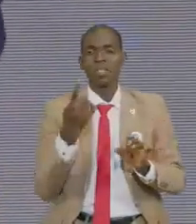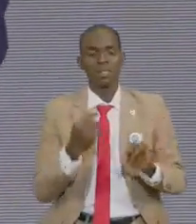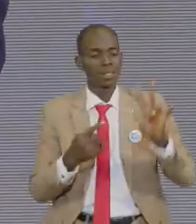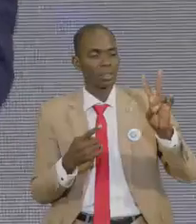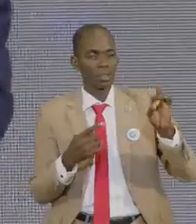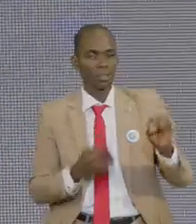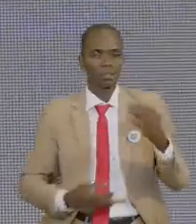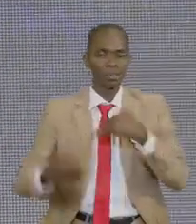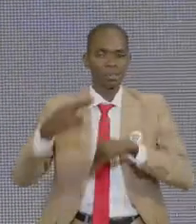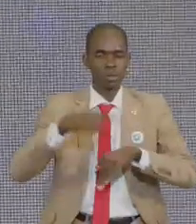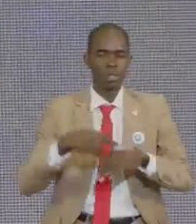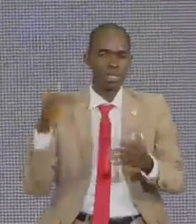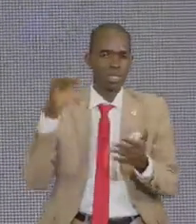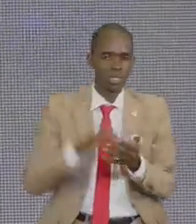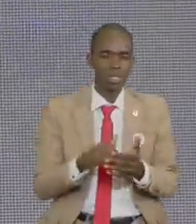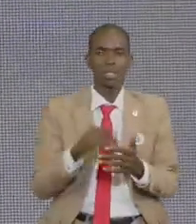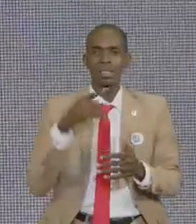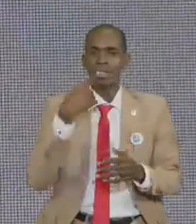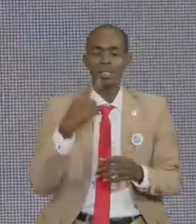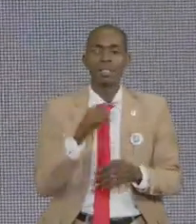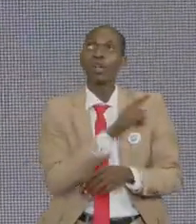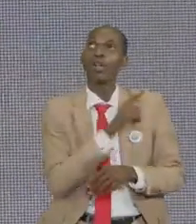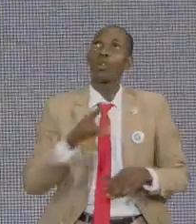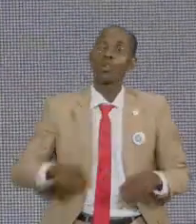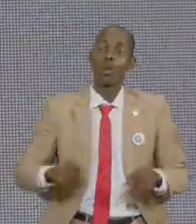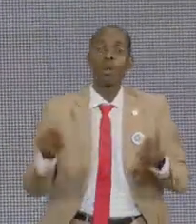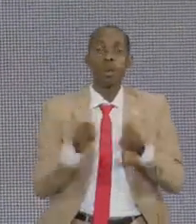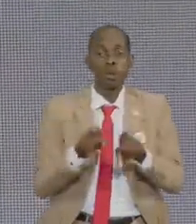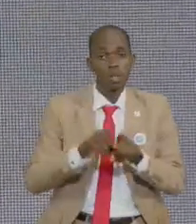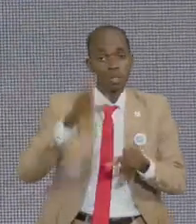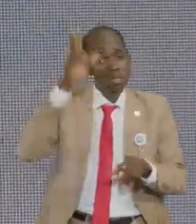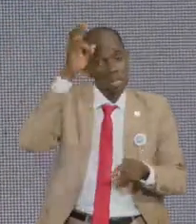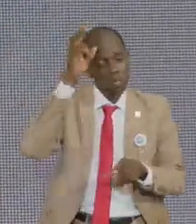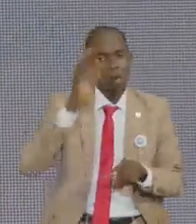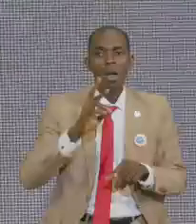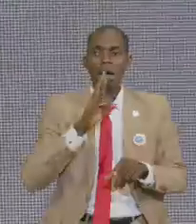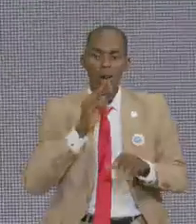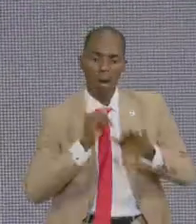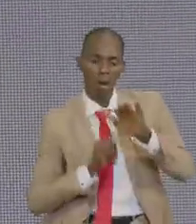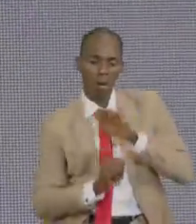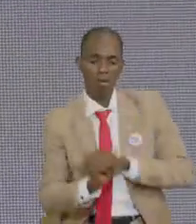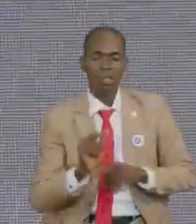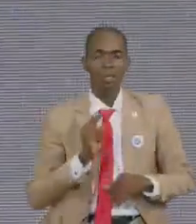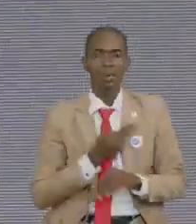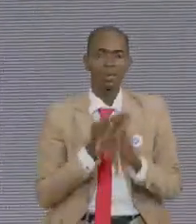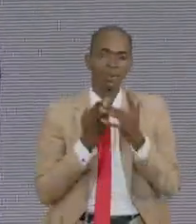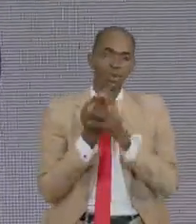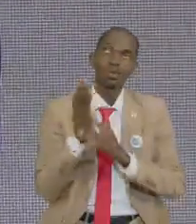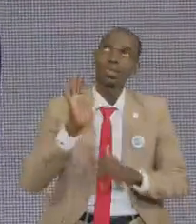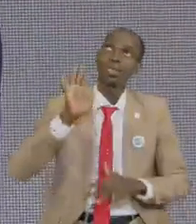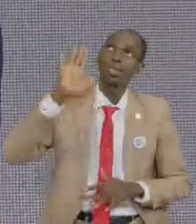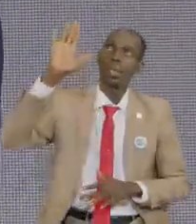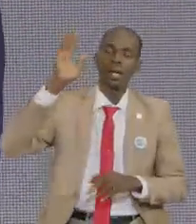saying, Lord, even the devils are subject unto us through thy